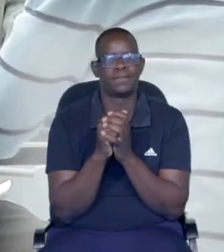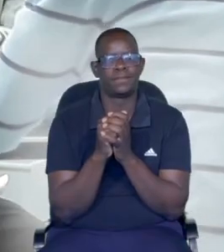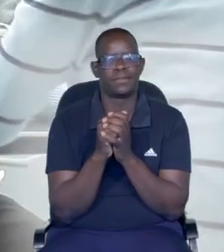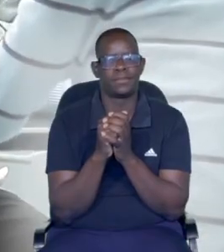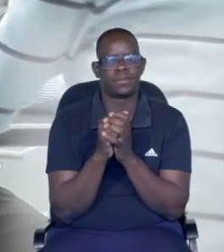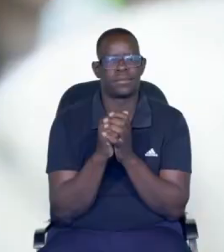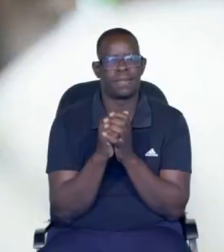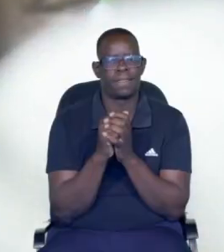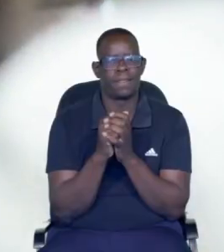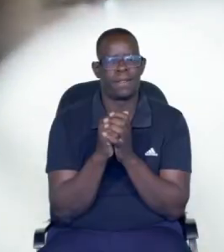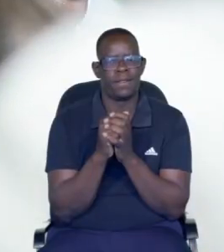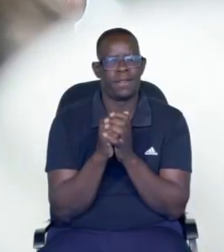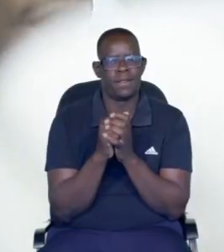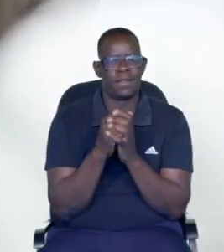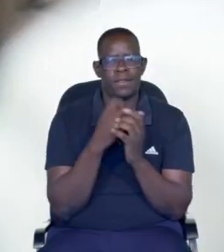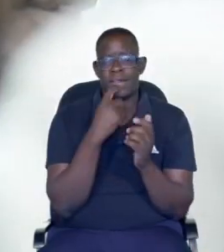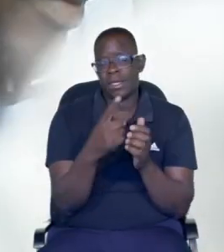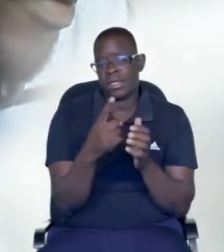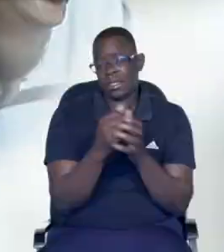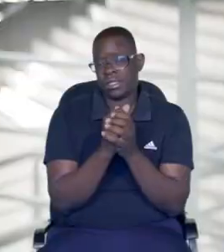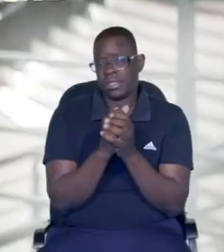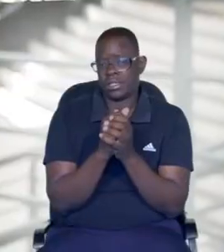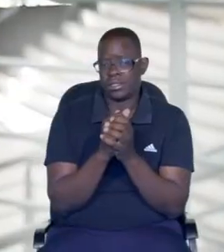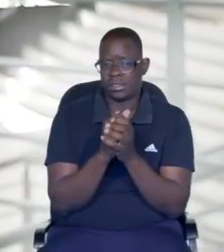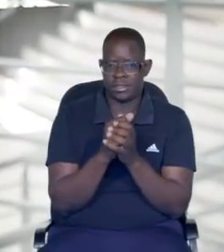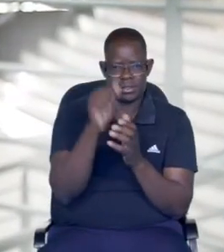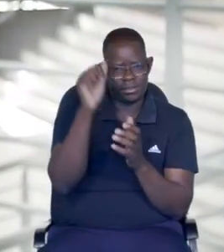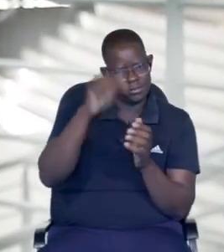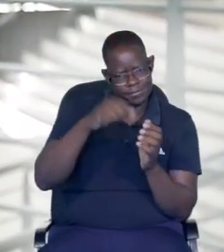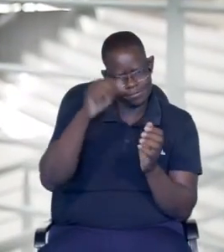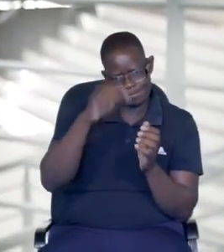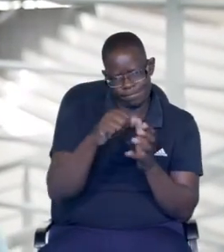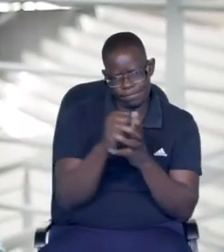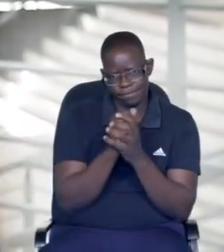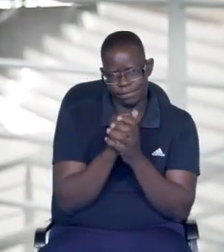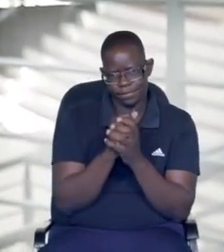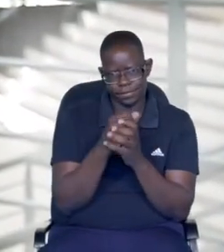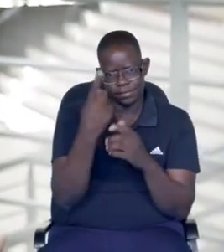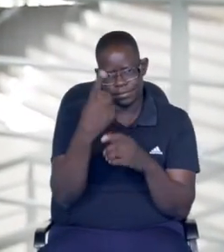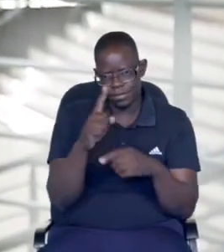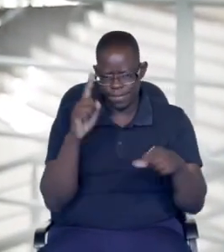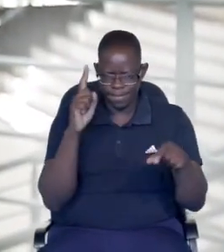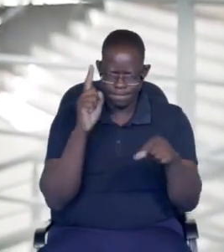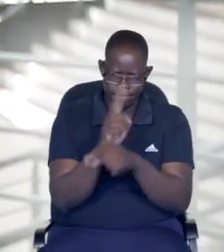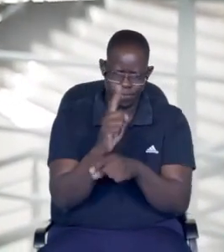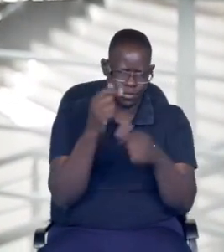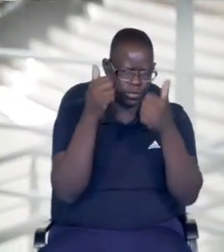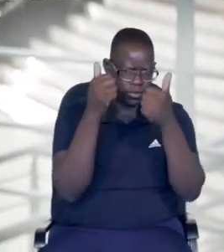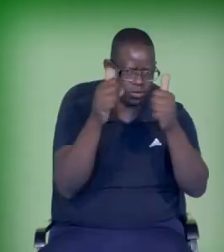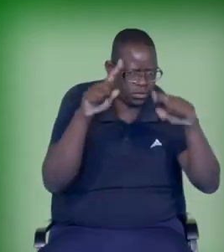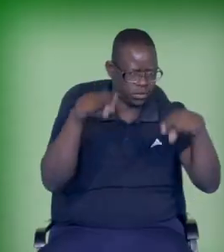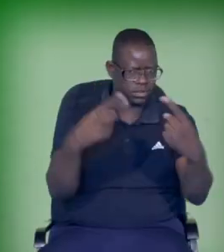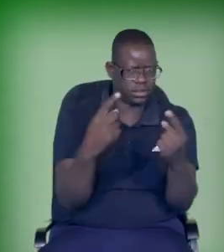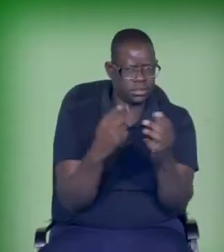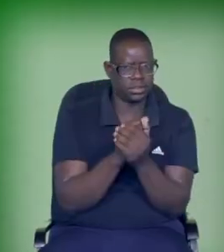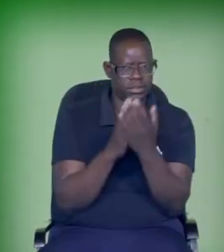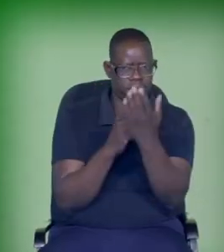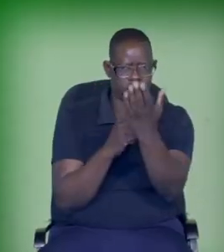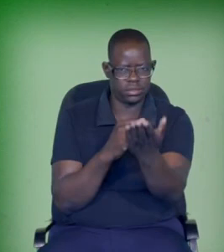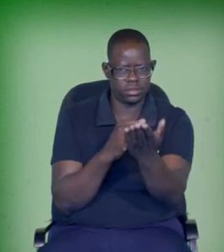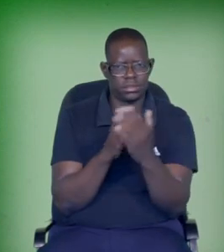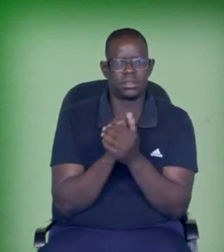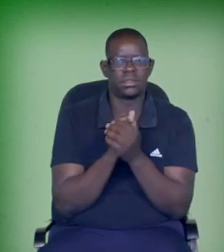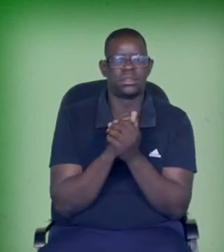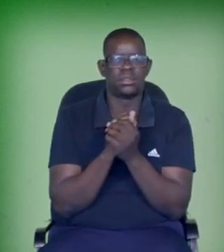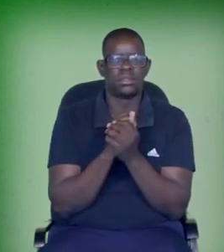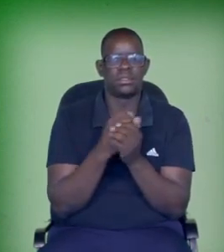And not all moonshine and roses, you were saying? Yes, but first the advantages. For the sole